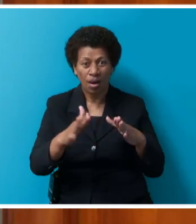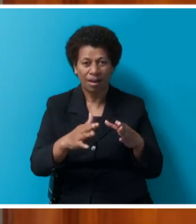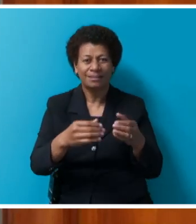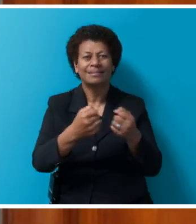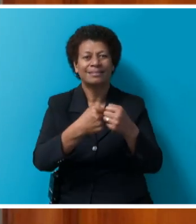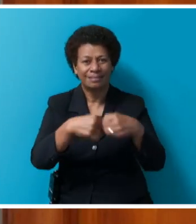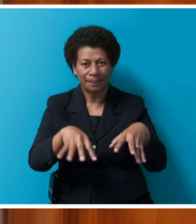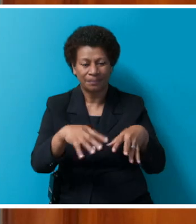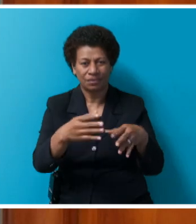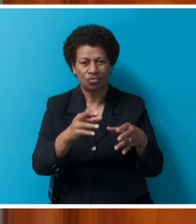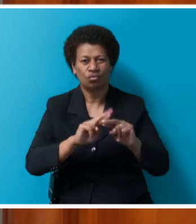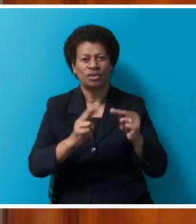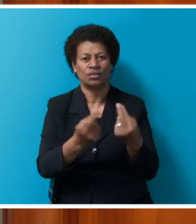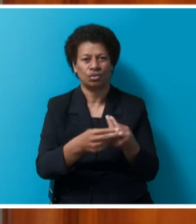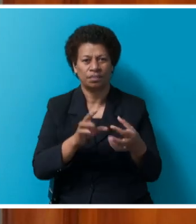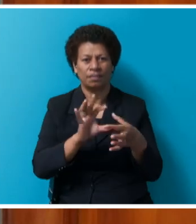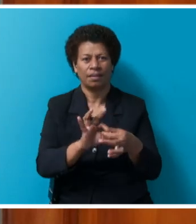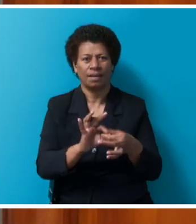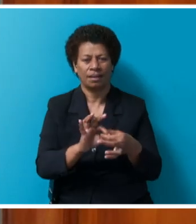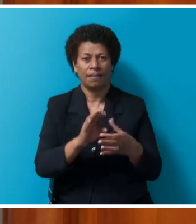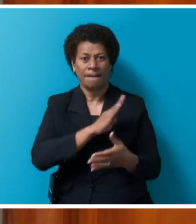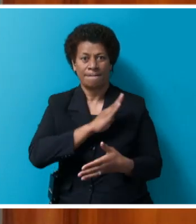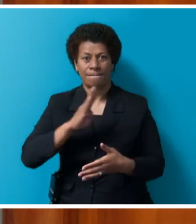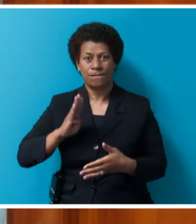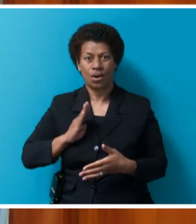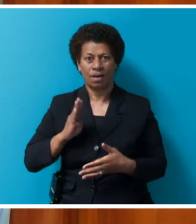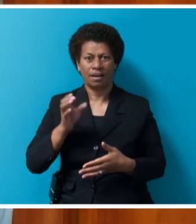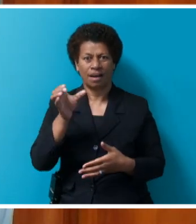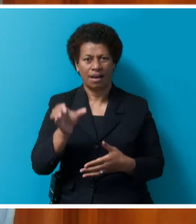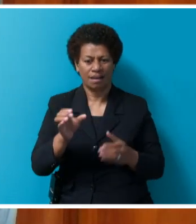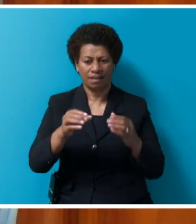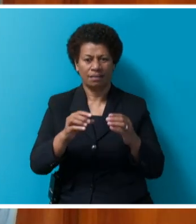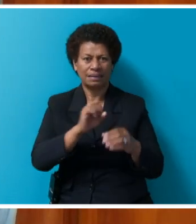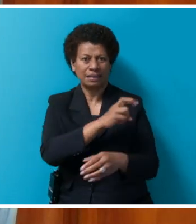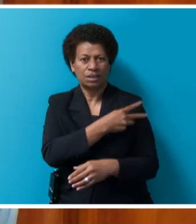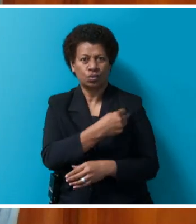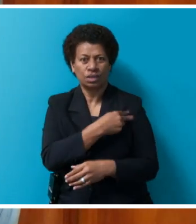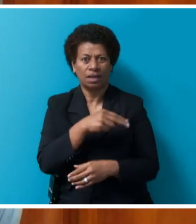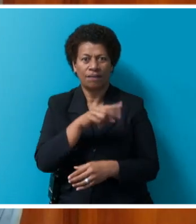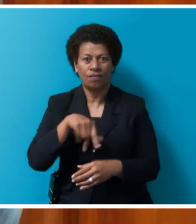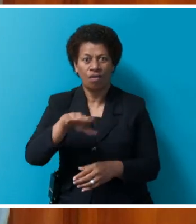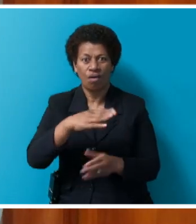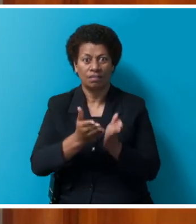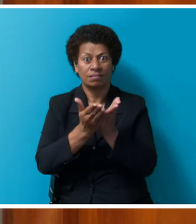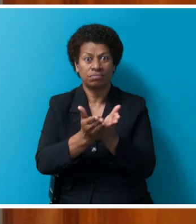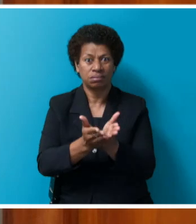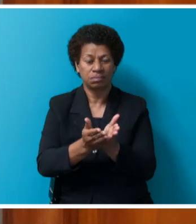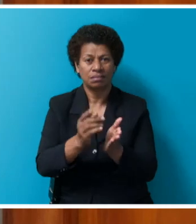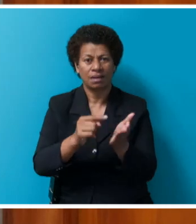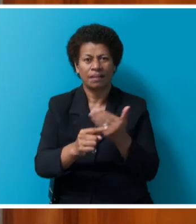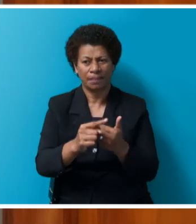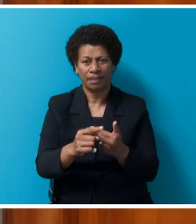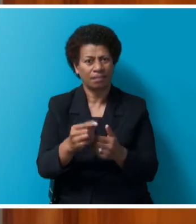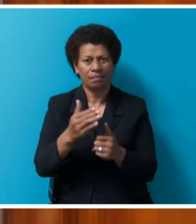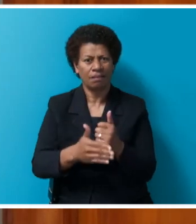and biosecurity of Fiji, undermined our long-standing relations with Tonga, relations built not just on neighborly